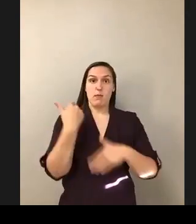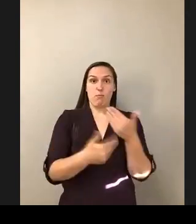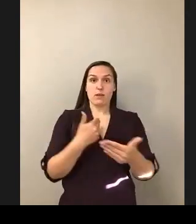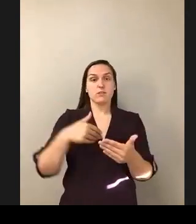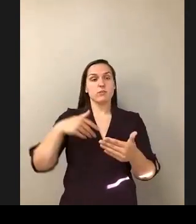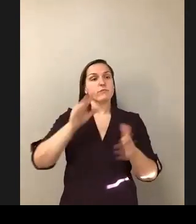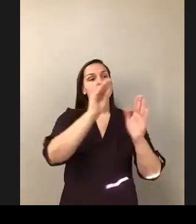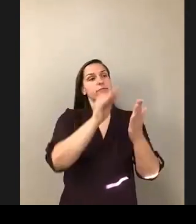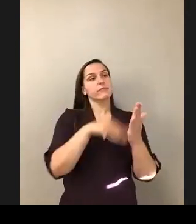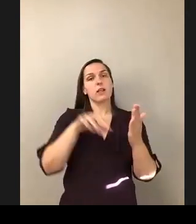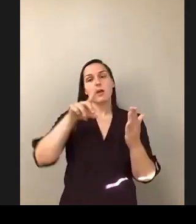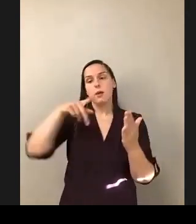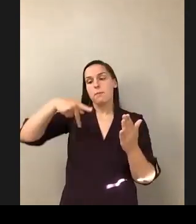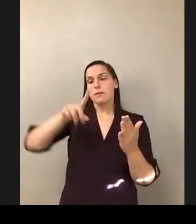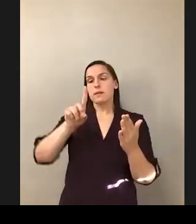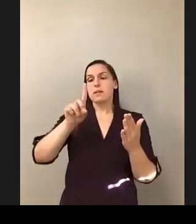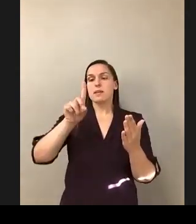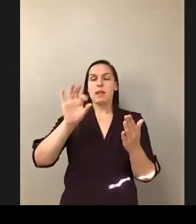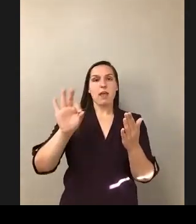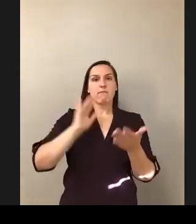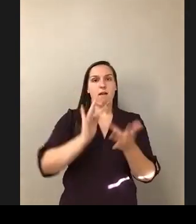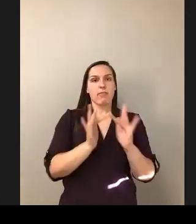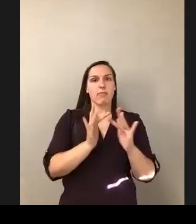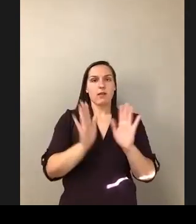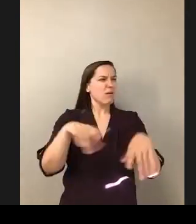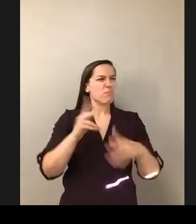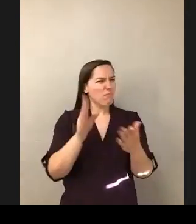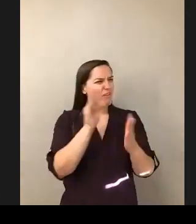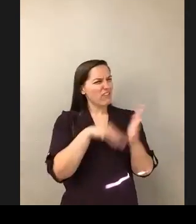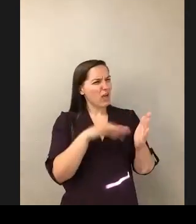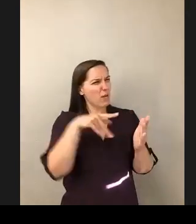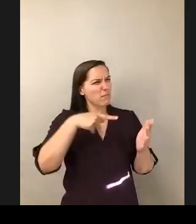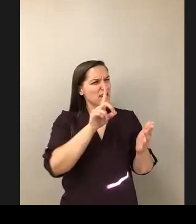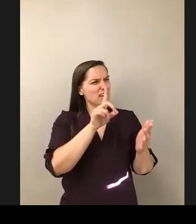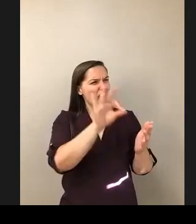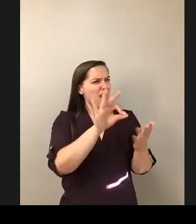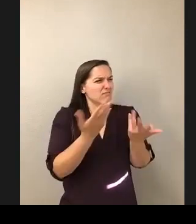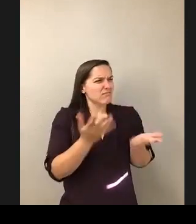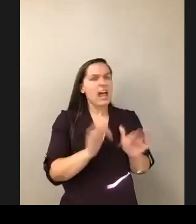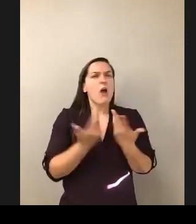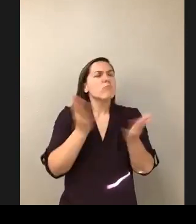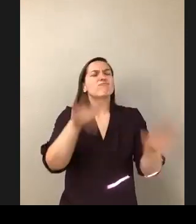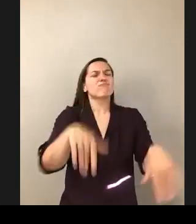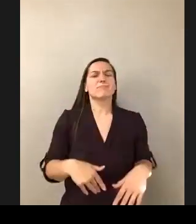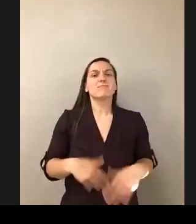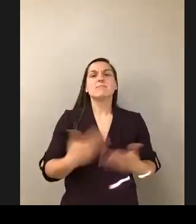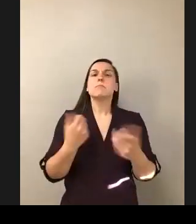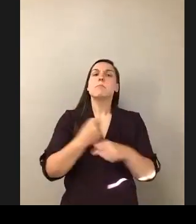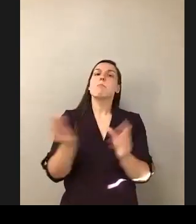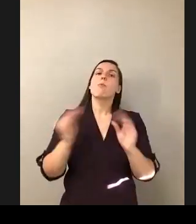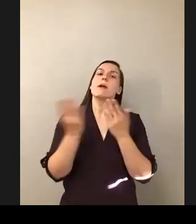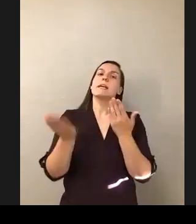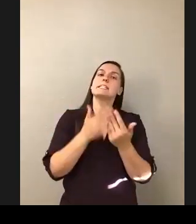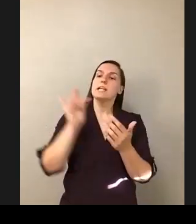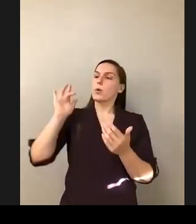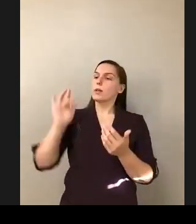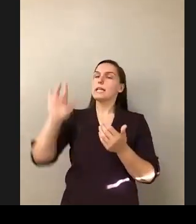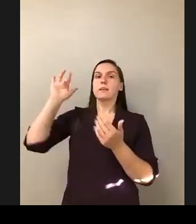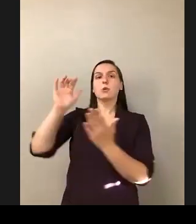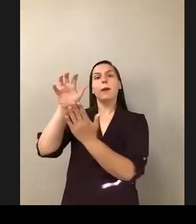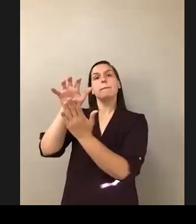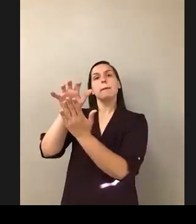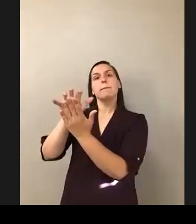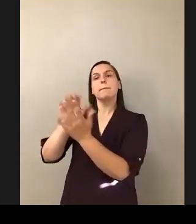People can't fill out a PDF. So one of the first things I did was, how do we make it easy? So now if you come to our website and click a button, you can fill out your complaint